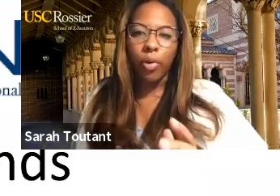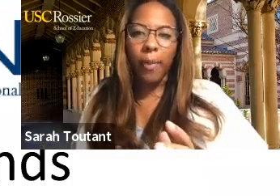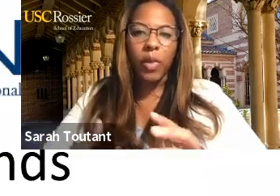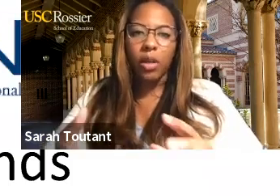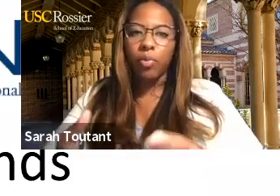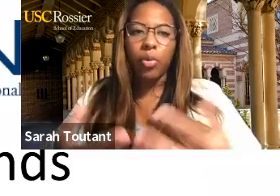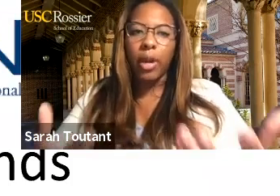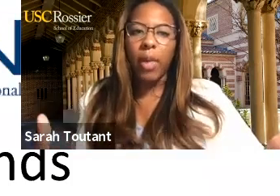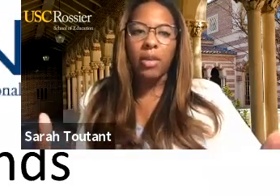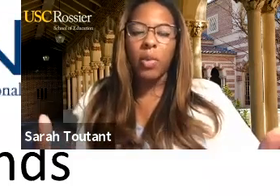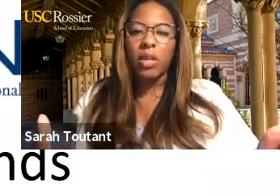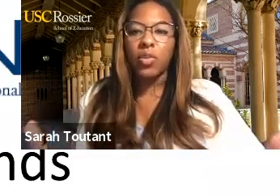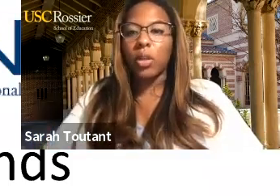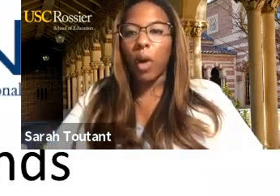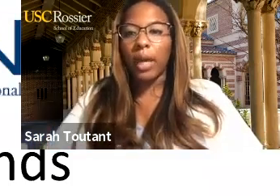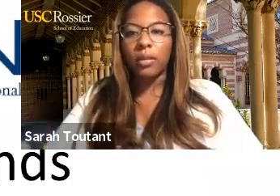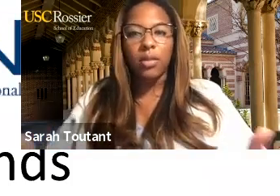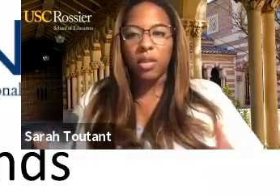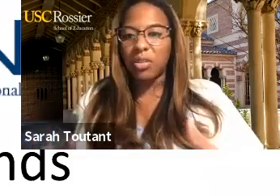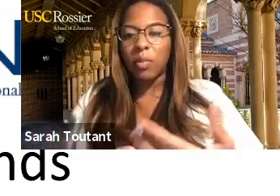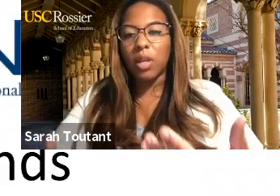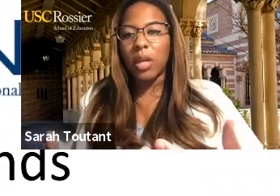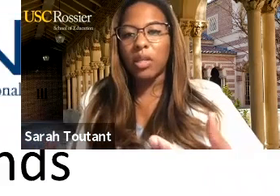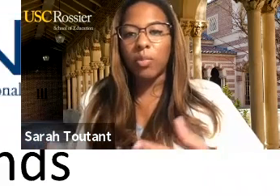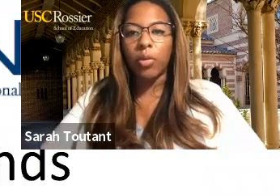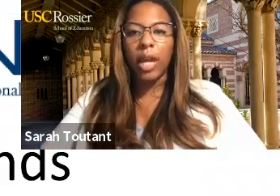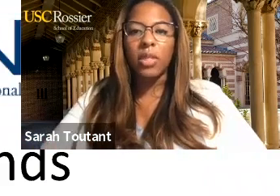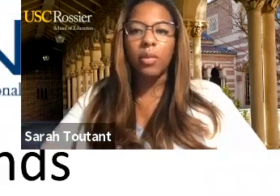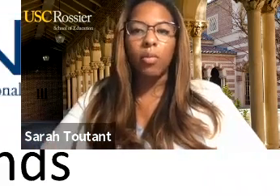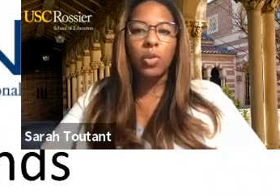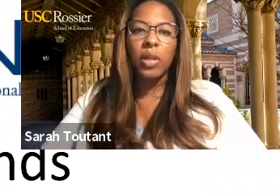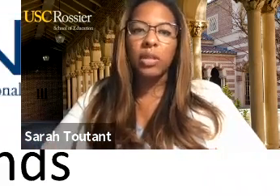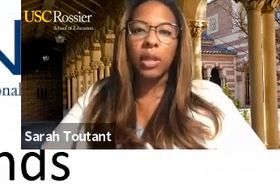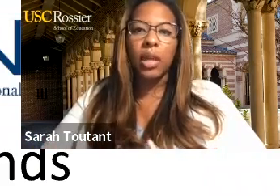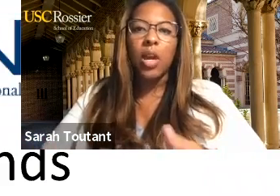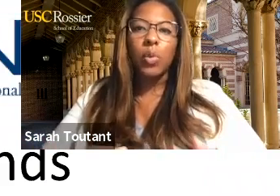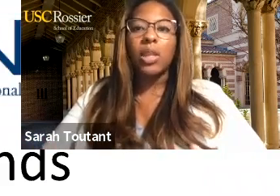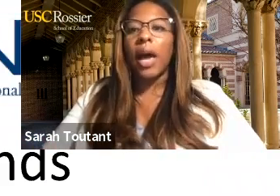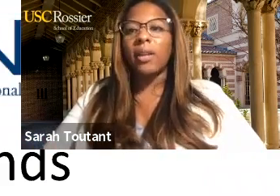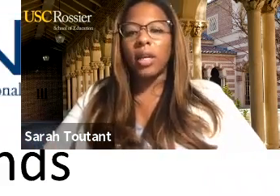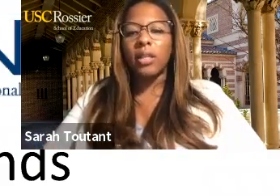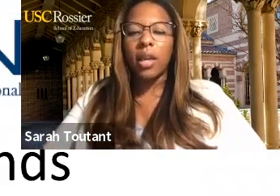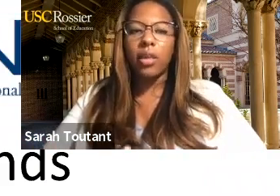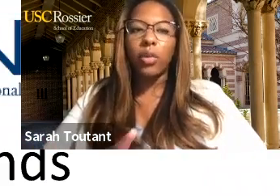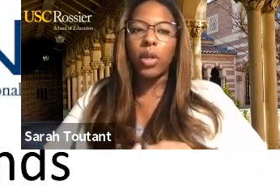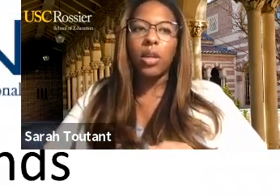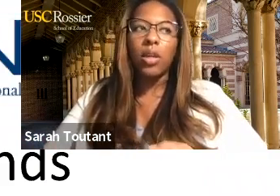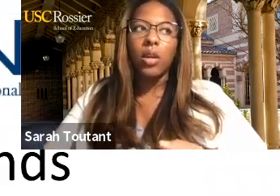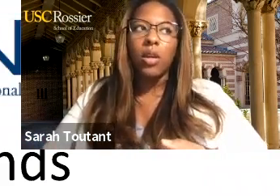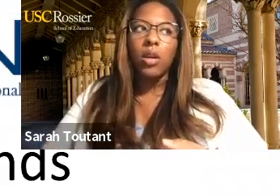the program. The program has been historically white, such as many PhD programs, and most recently, within the last, I'd say,